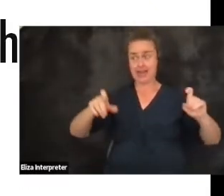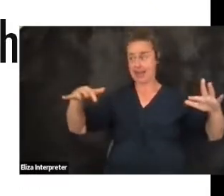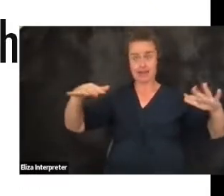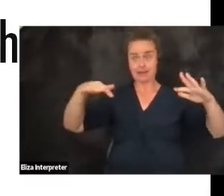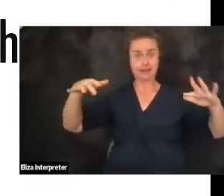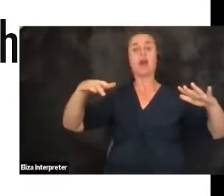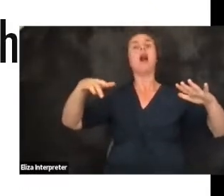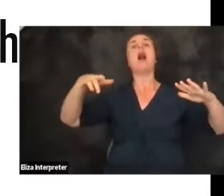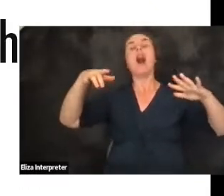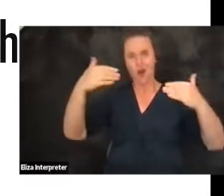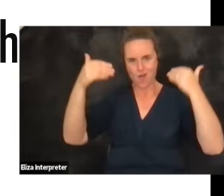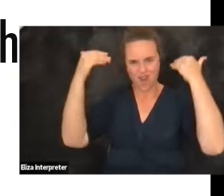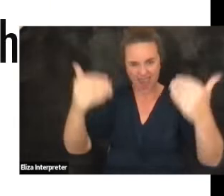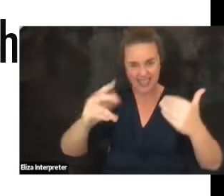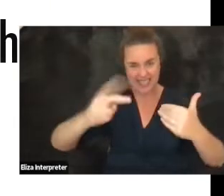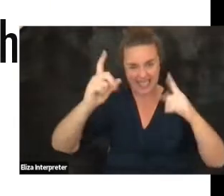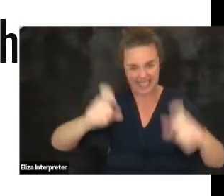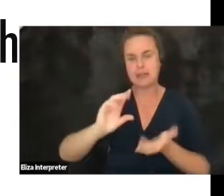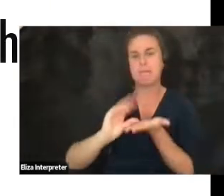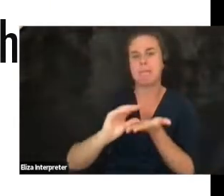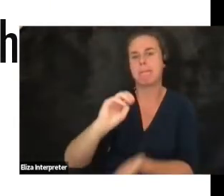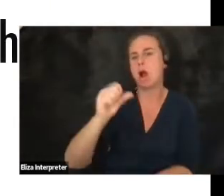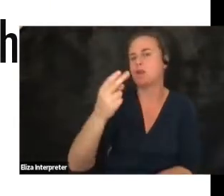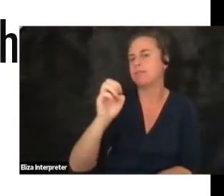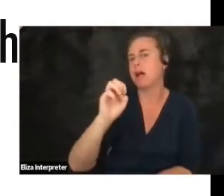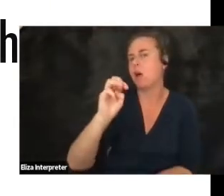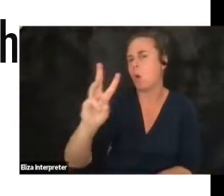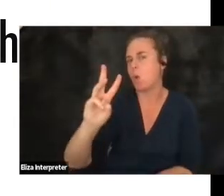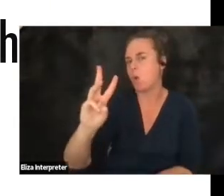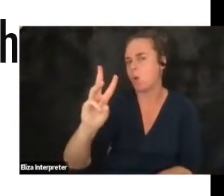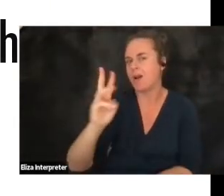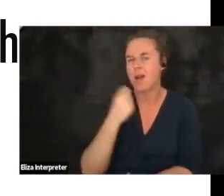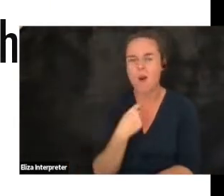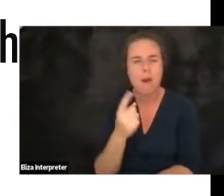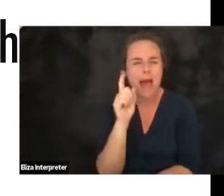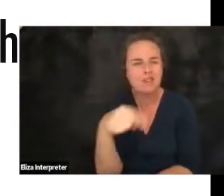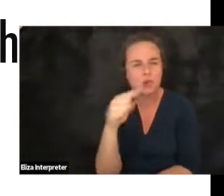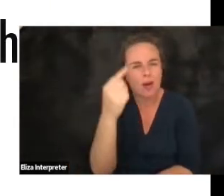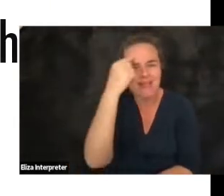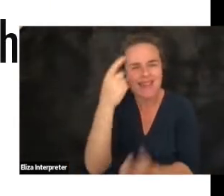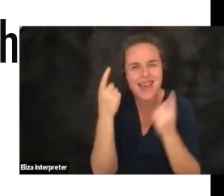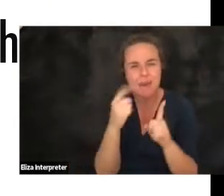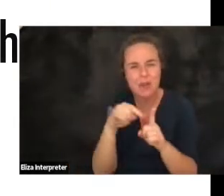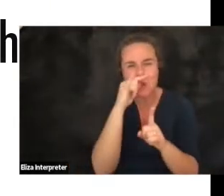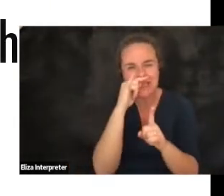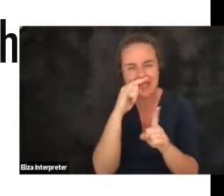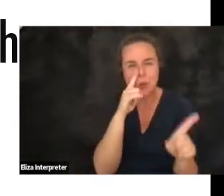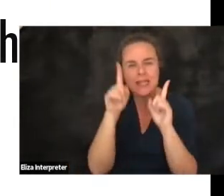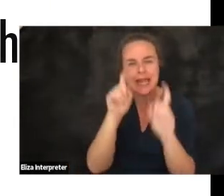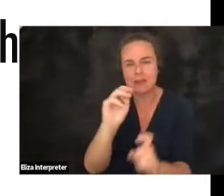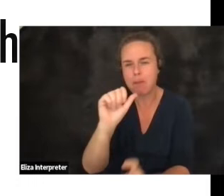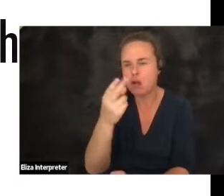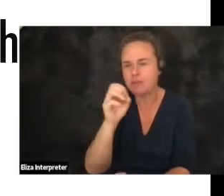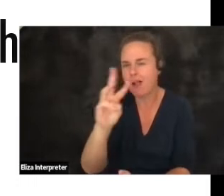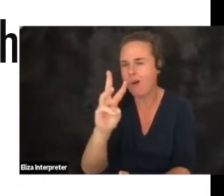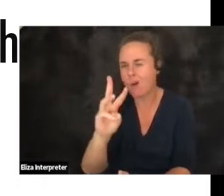going to ask you what you think happened for the kids in this updated experiment. And the way I'm going to ask you that is Jen is going